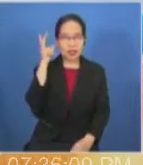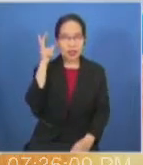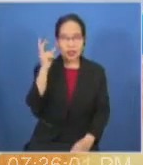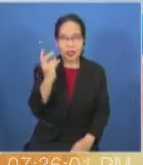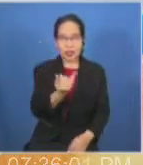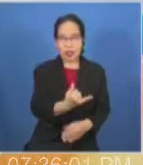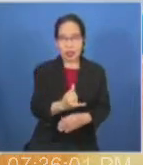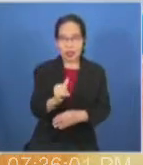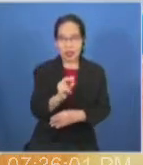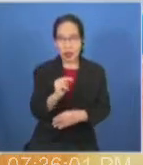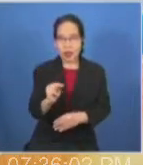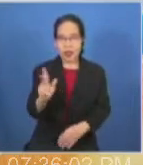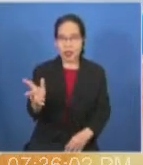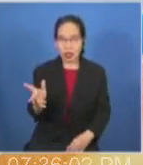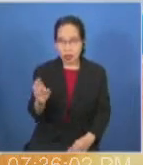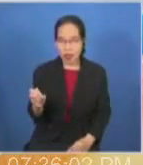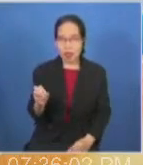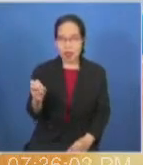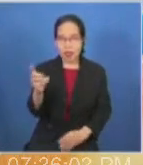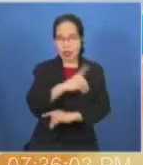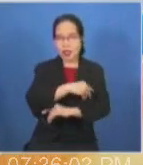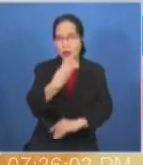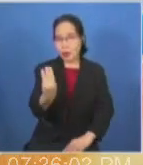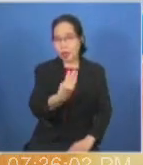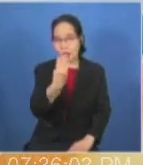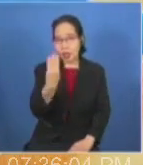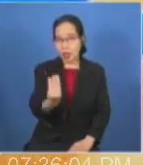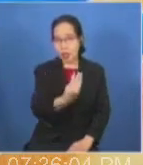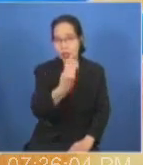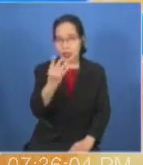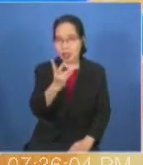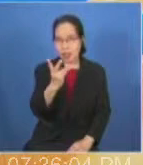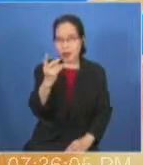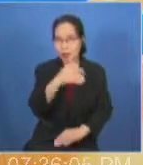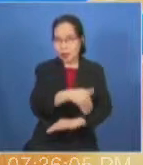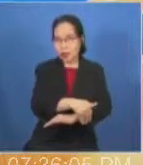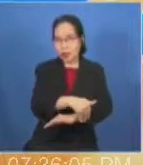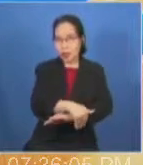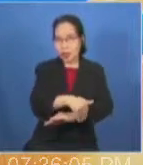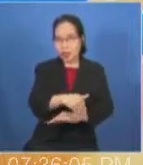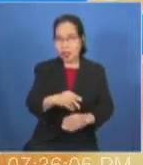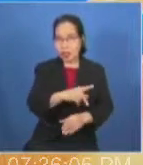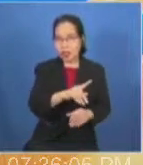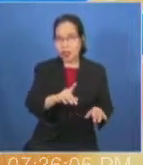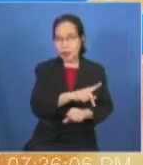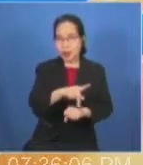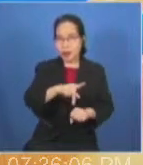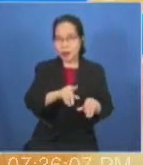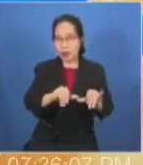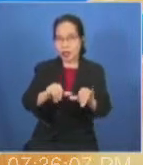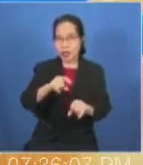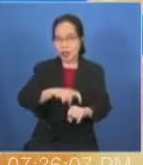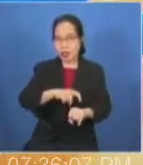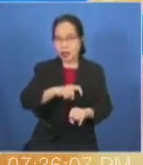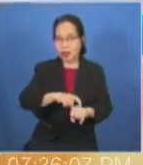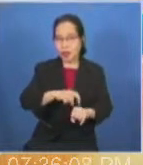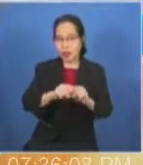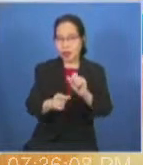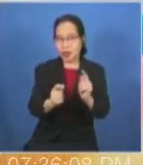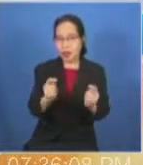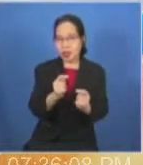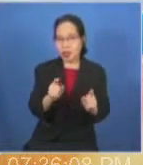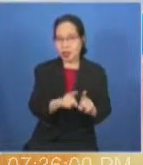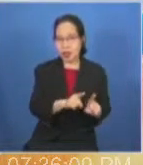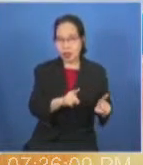Please join us and listen on January 30, Monday, 7 o'clock in the evening, Philippine